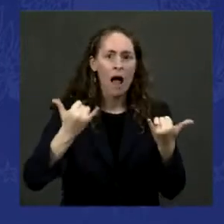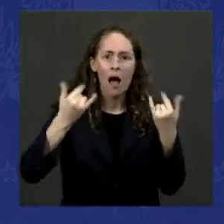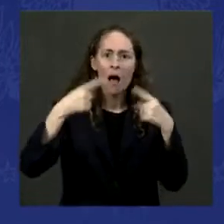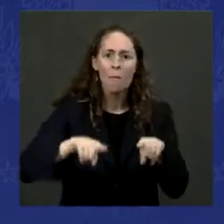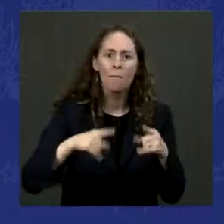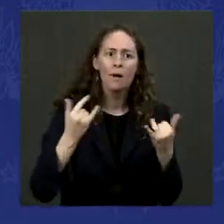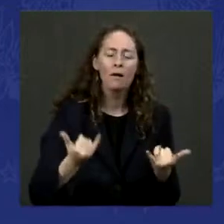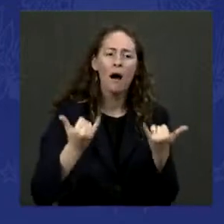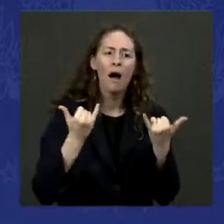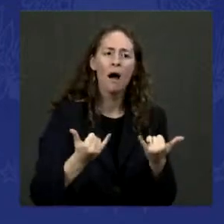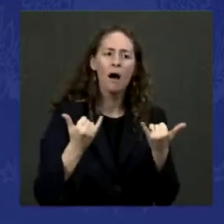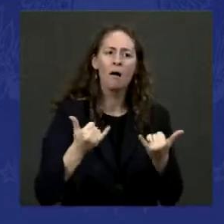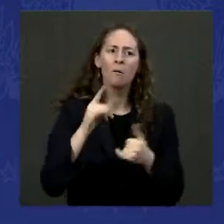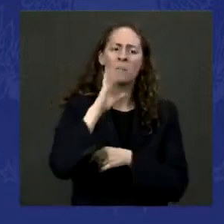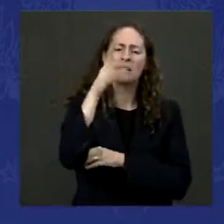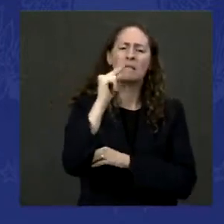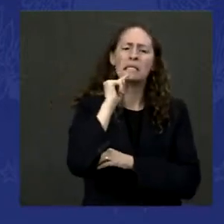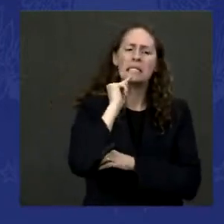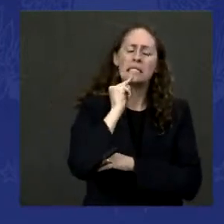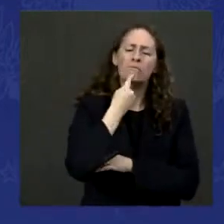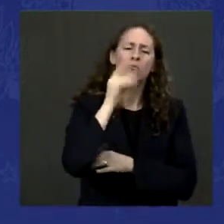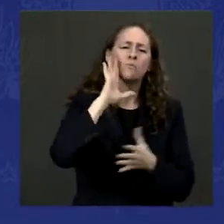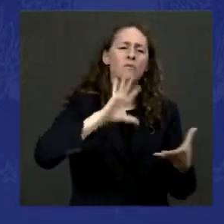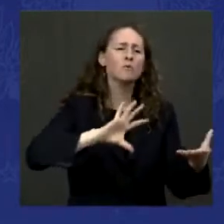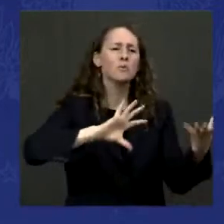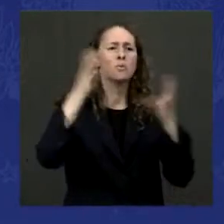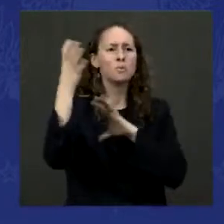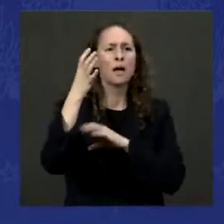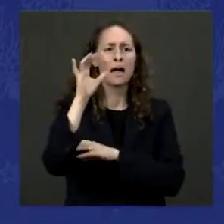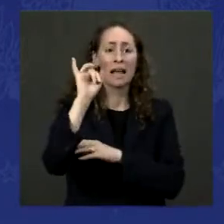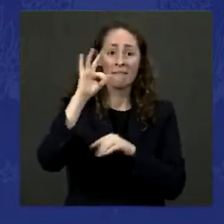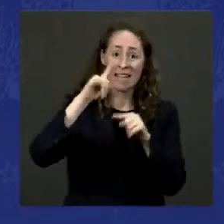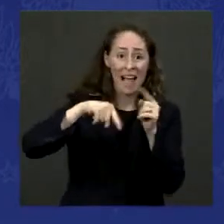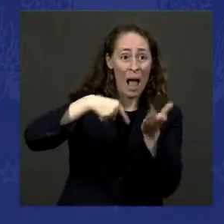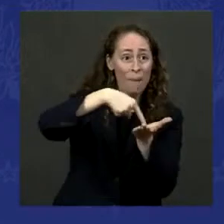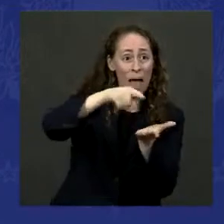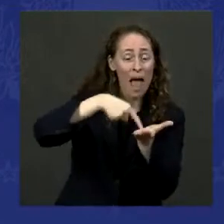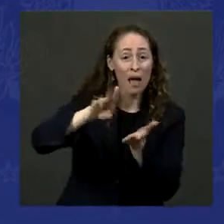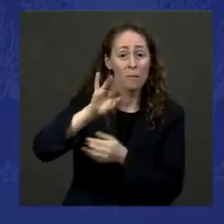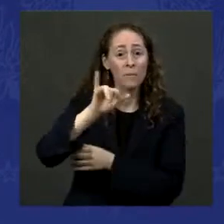so dire. I don't believe that. But can I guarantee it? If I